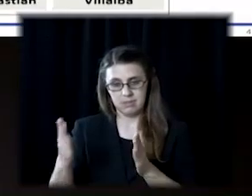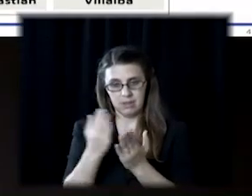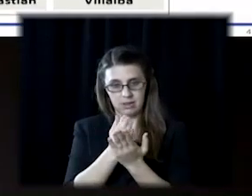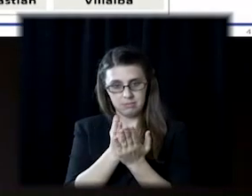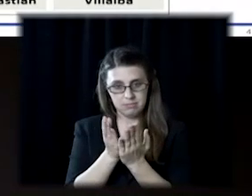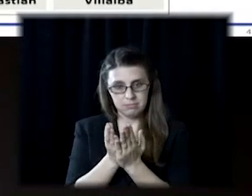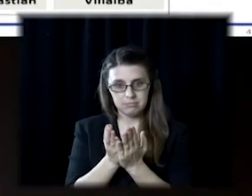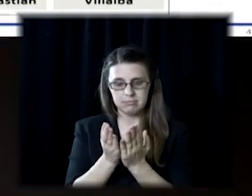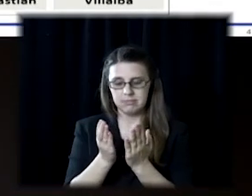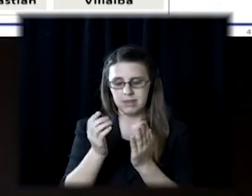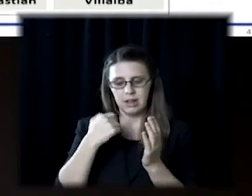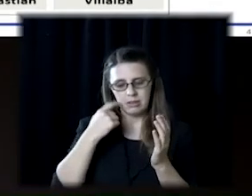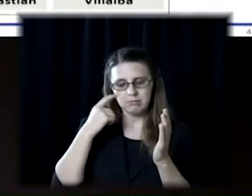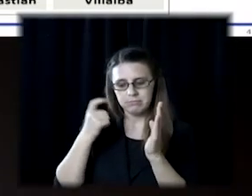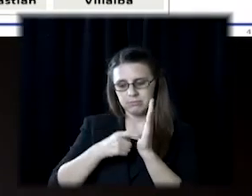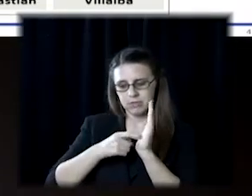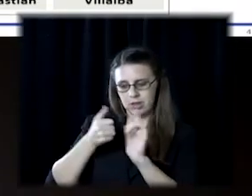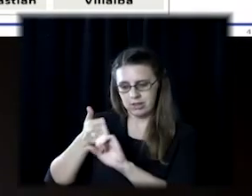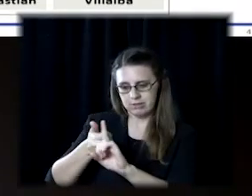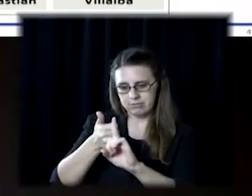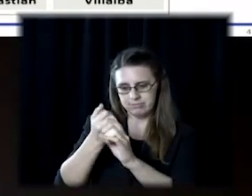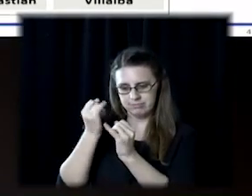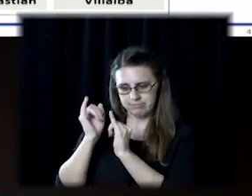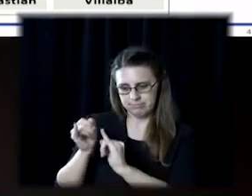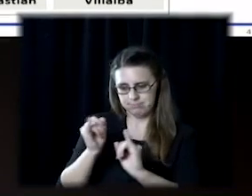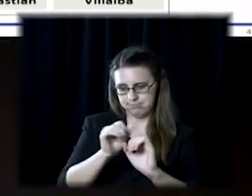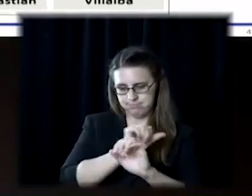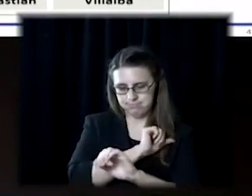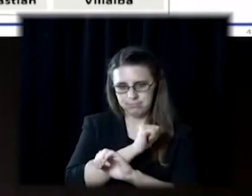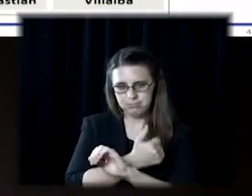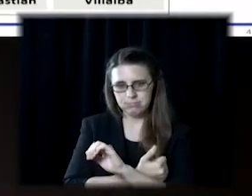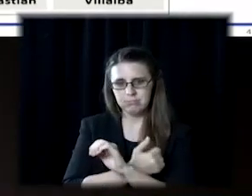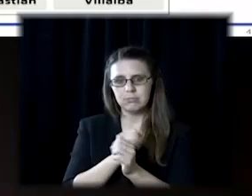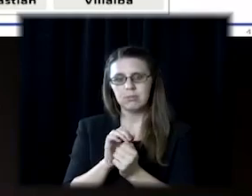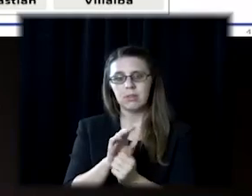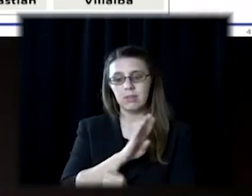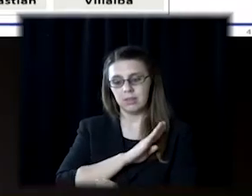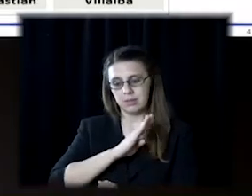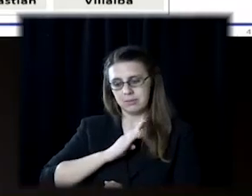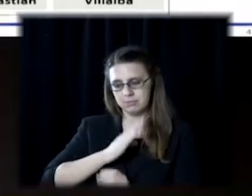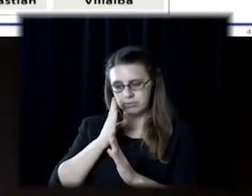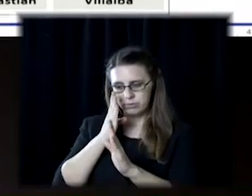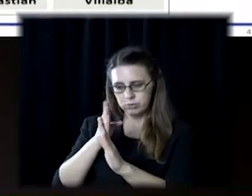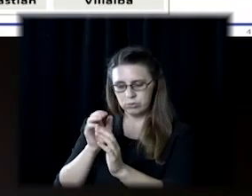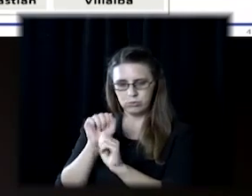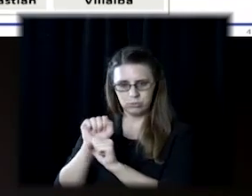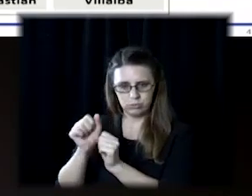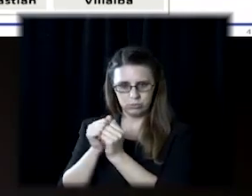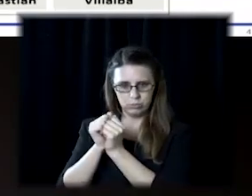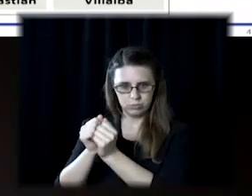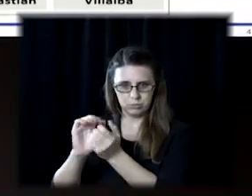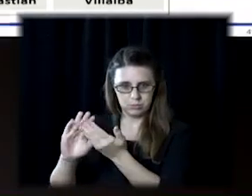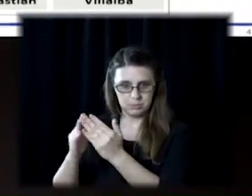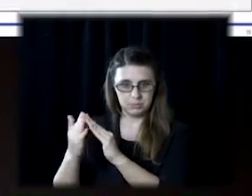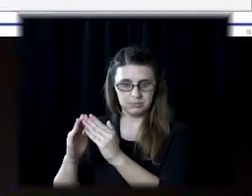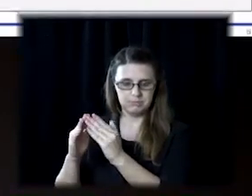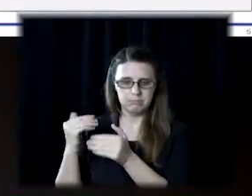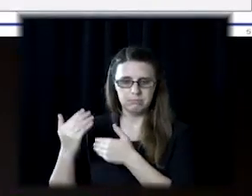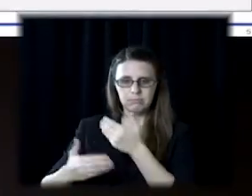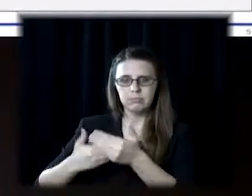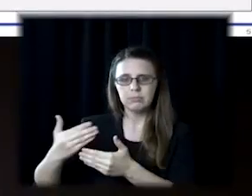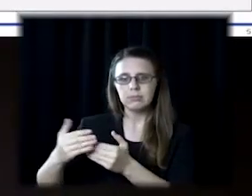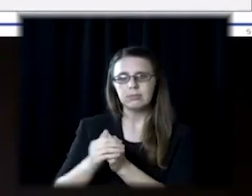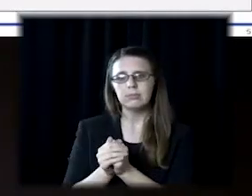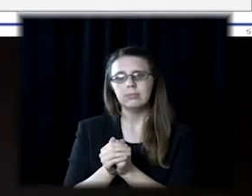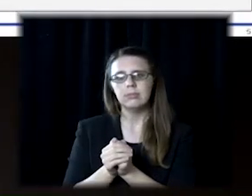of the autonomy of the municipalities, the board intends to work directly with the municipalities during this process. The